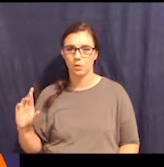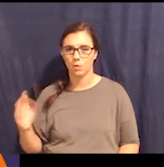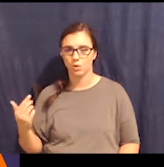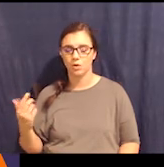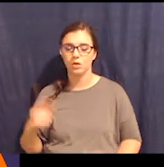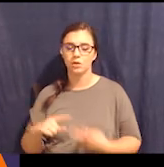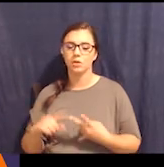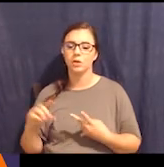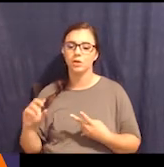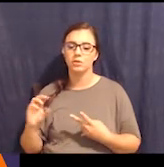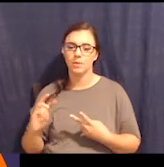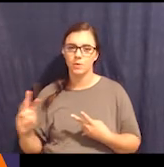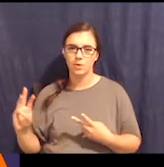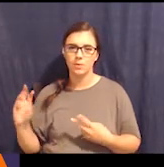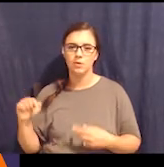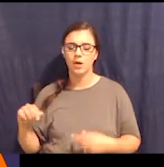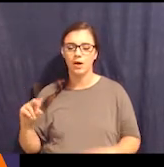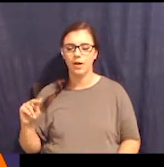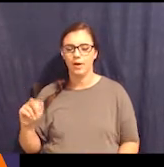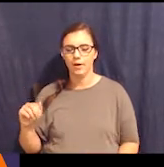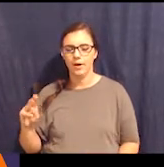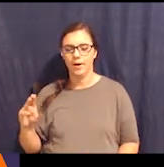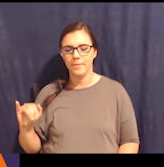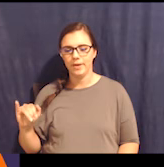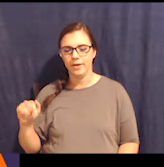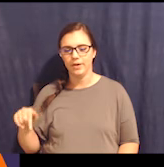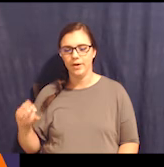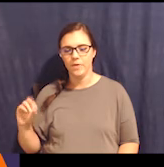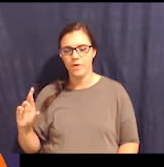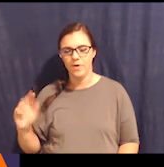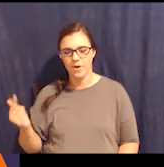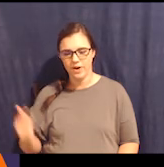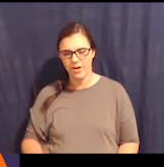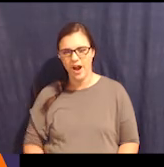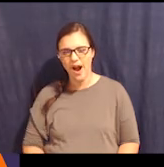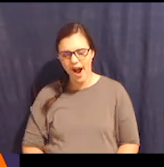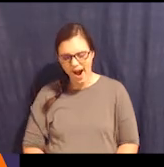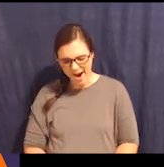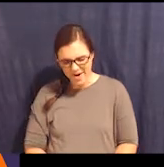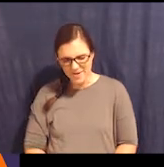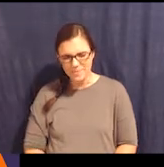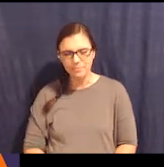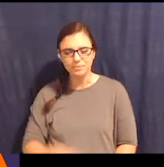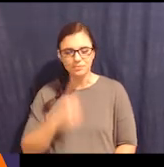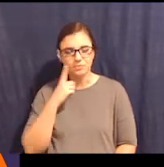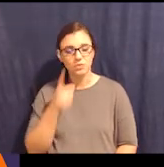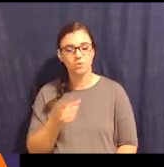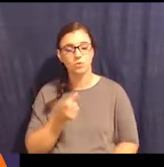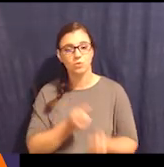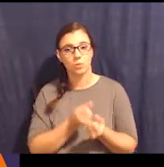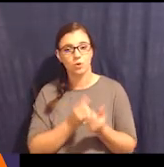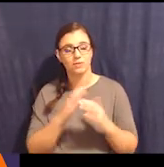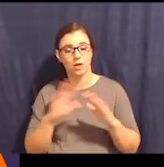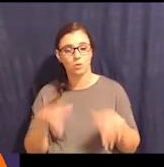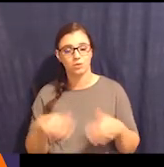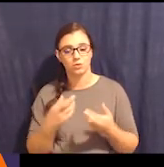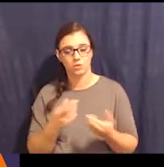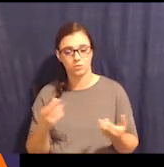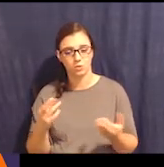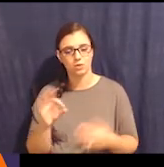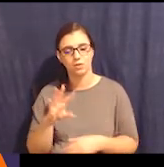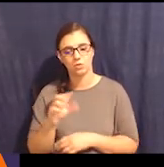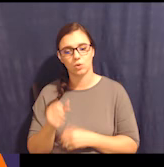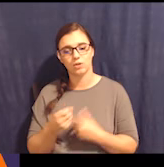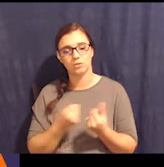www.nami.org. And finally, in terms of supportive housing resources, the Florida Supportive Housing Coalition